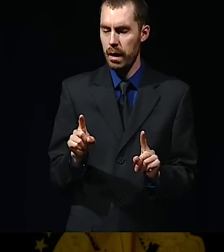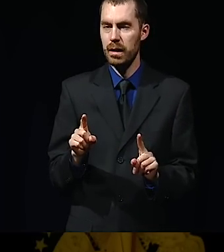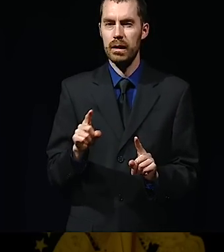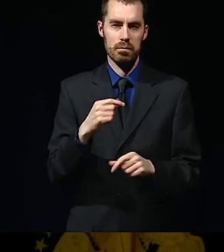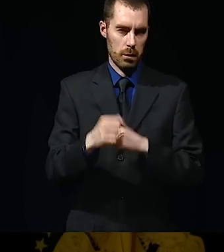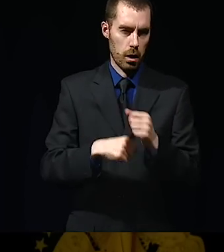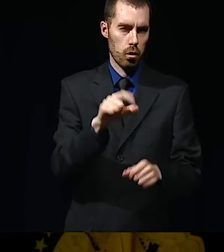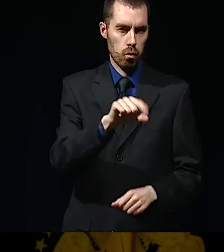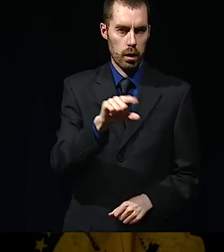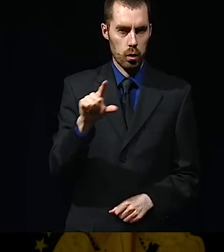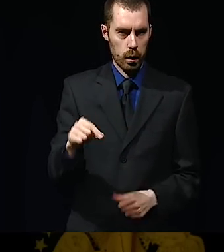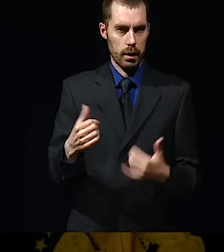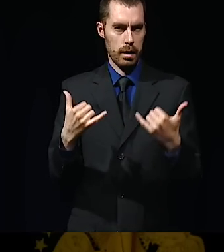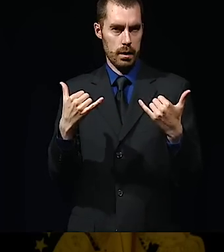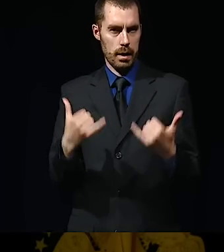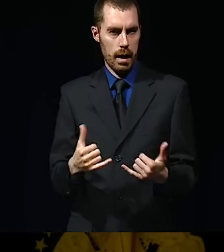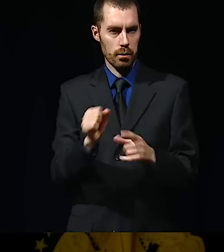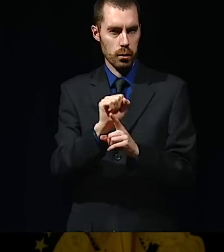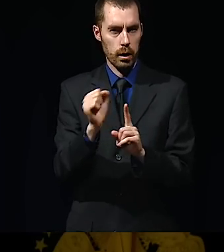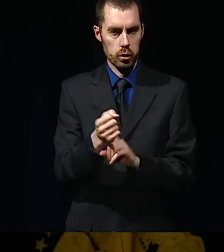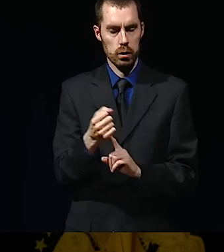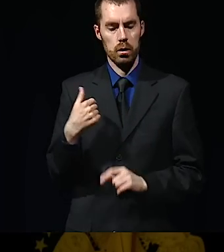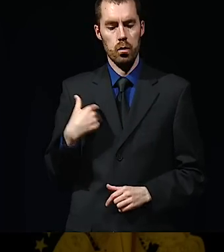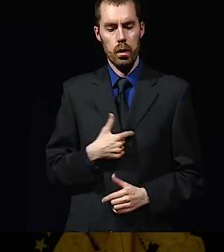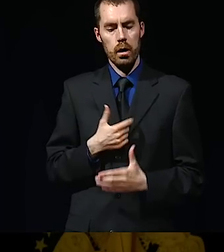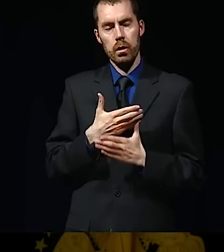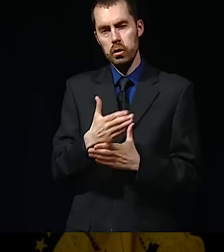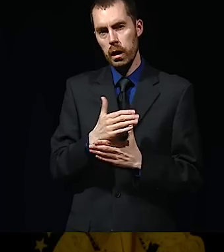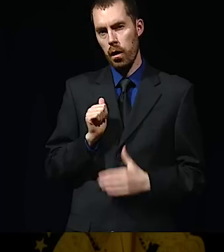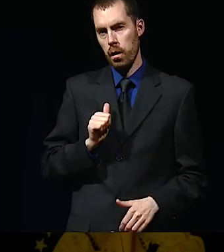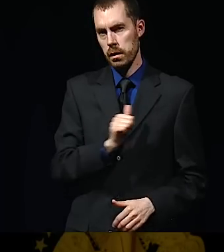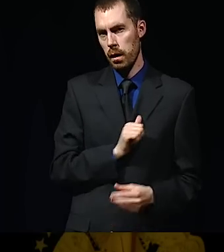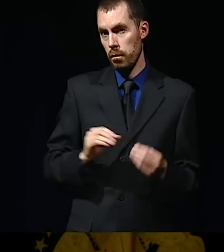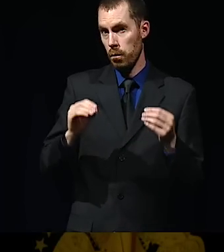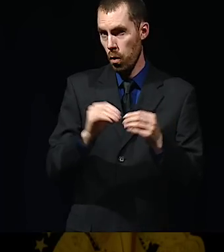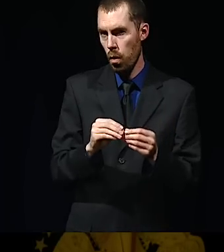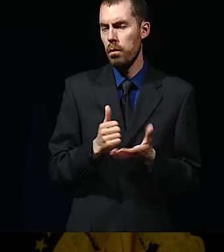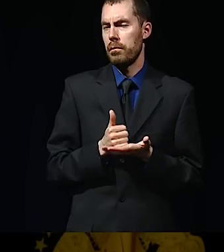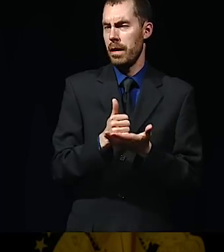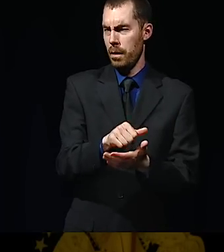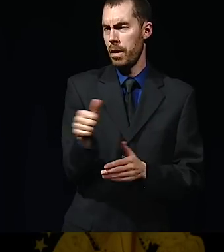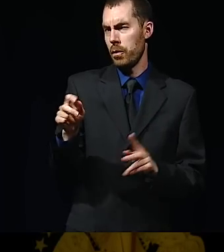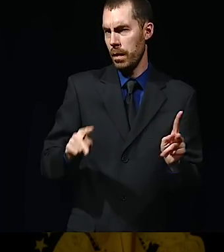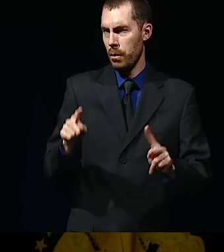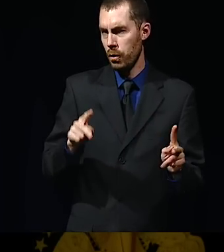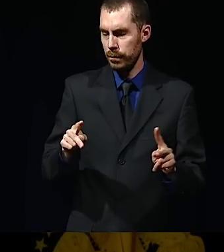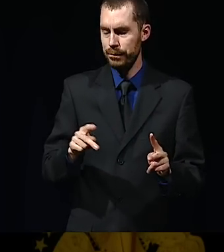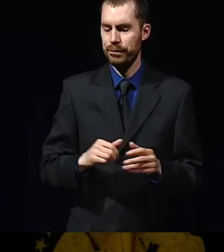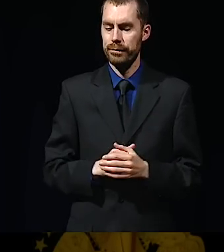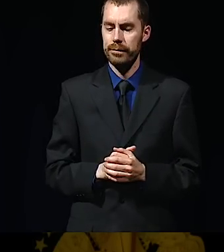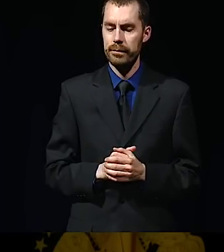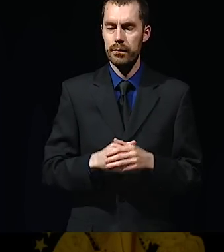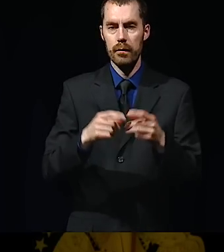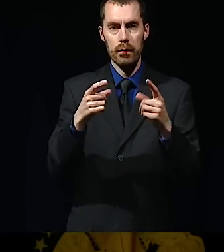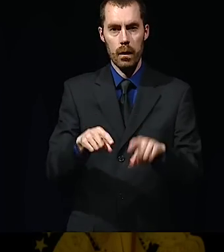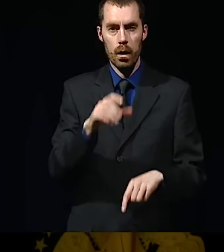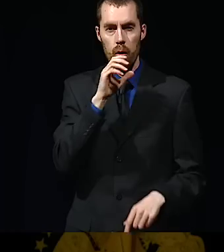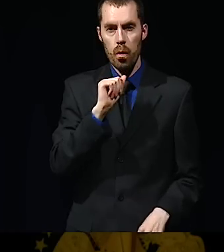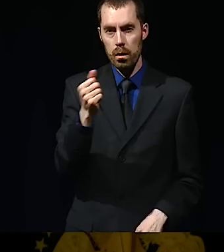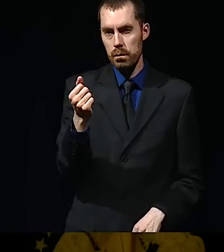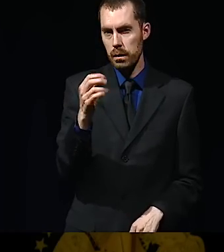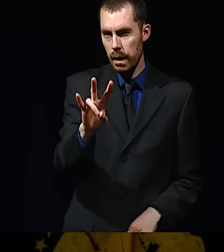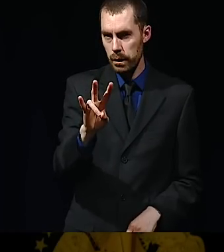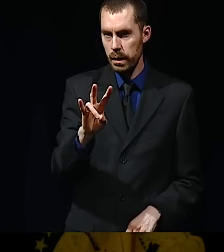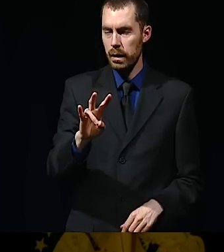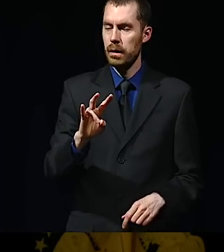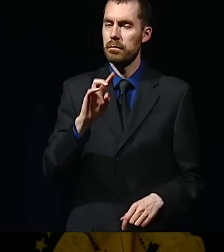us in situations where sharing more of ourselves can help shed light on others. When I was 17, I had a severe